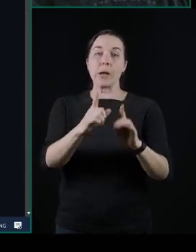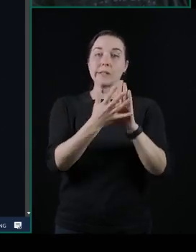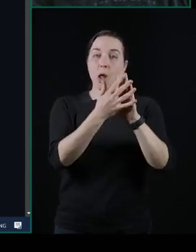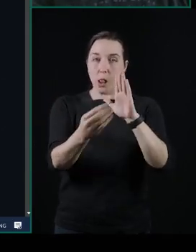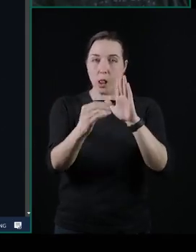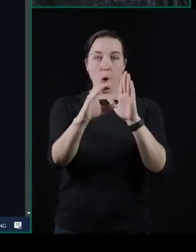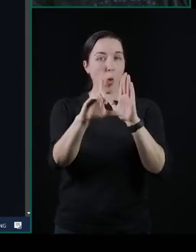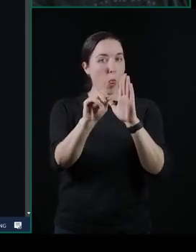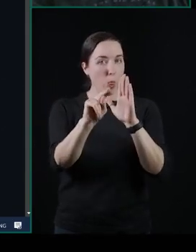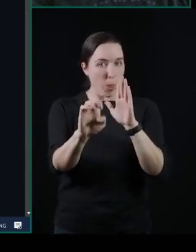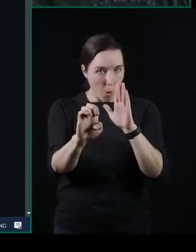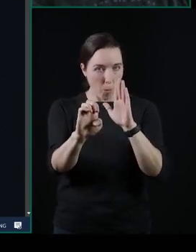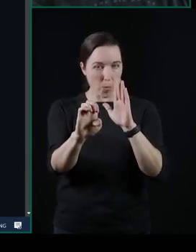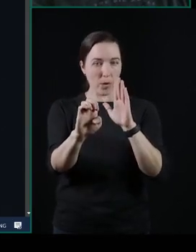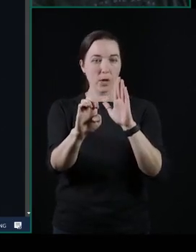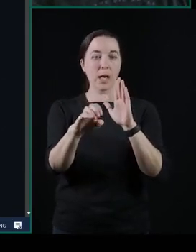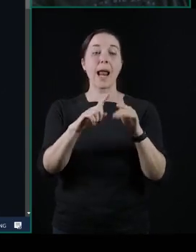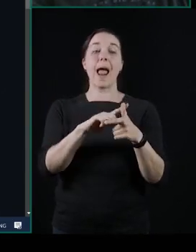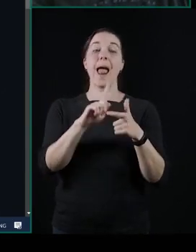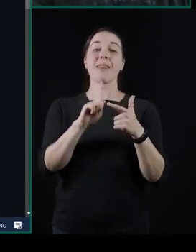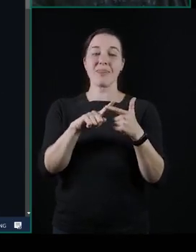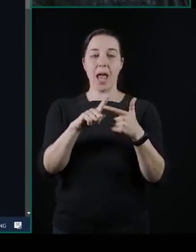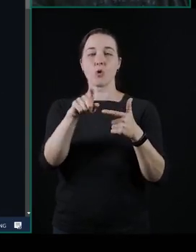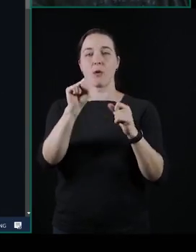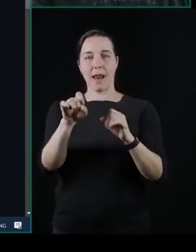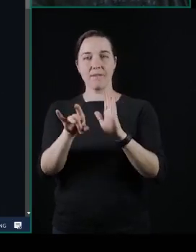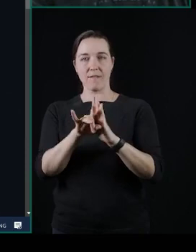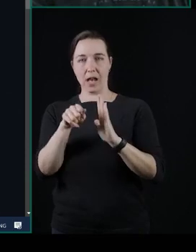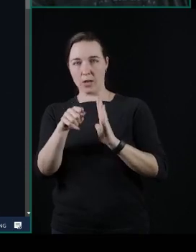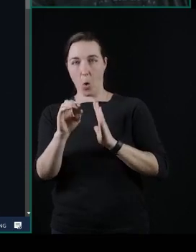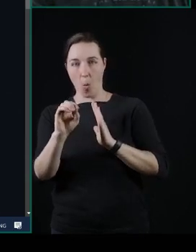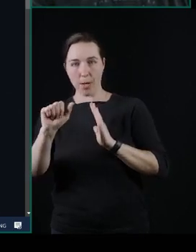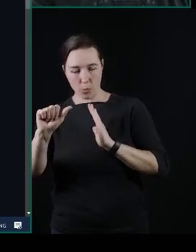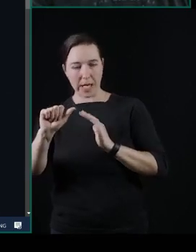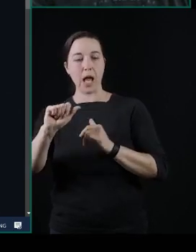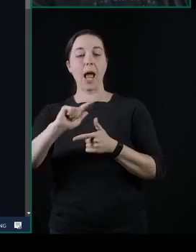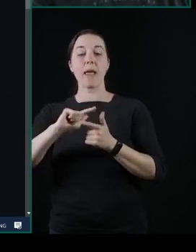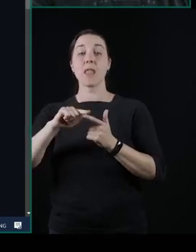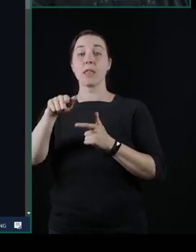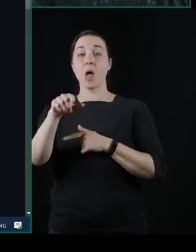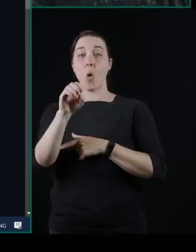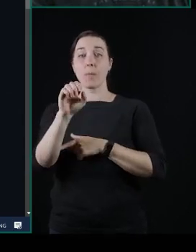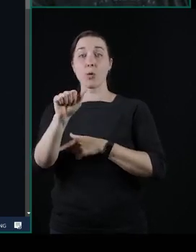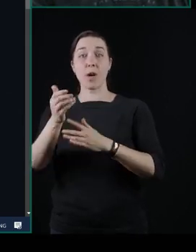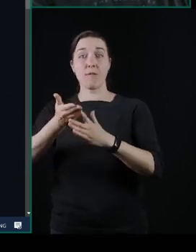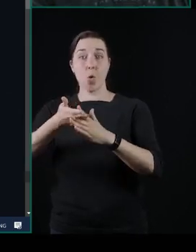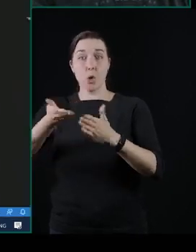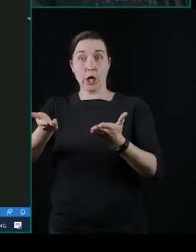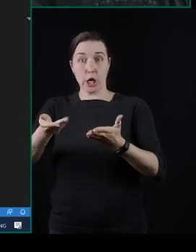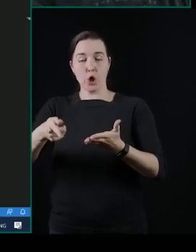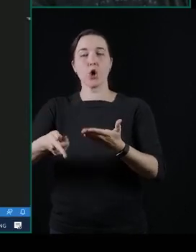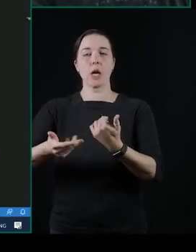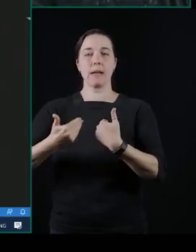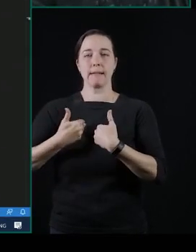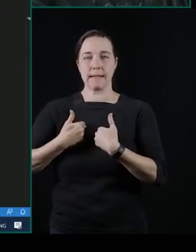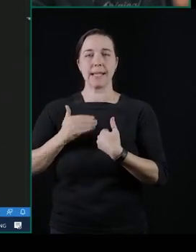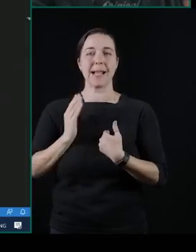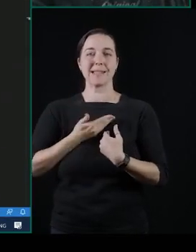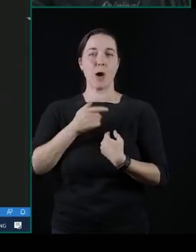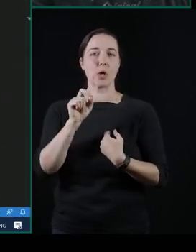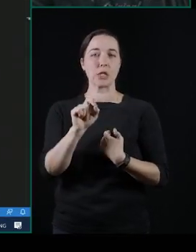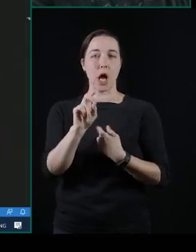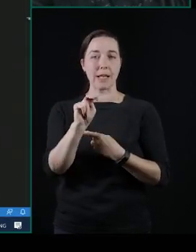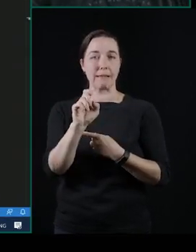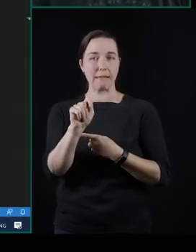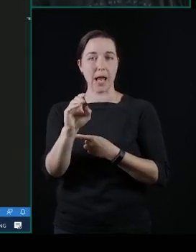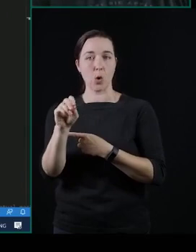the PlayFab/nps samples repository. There you can find the Open Arena. And the Open Arena folder here contains